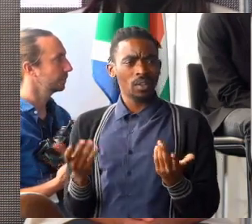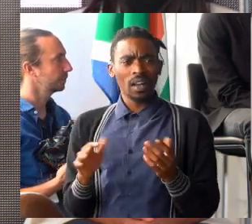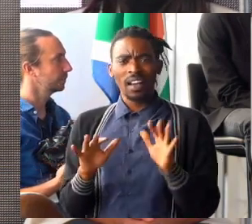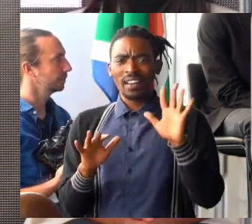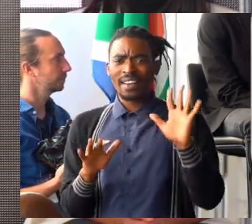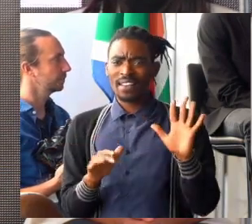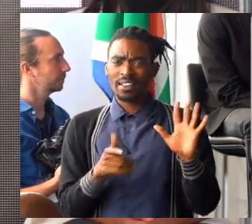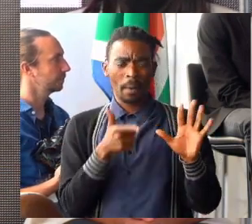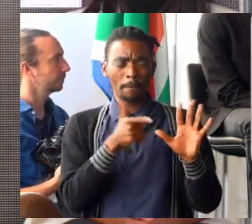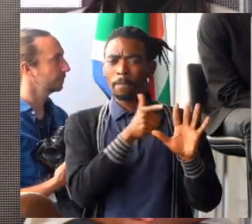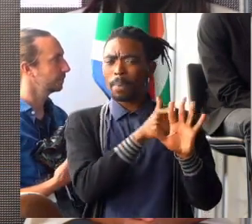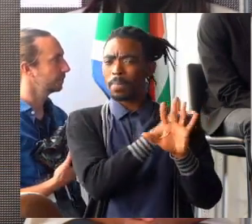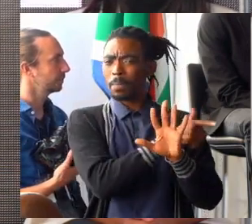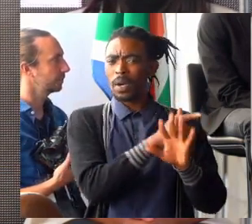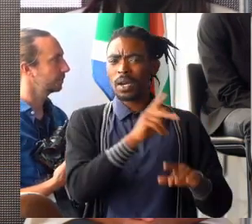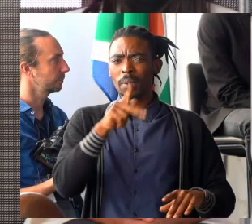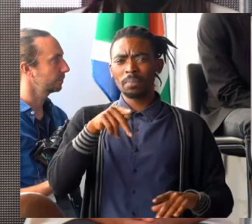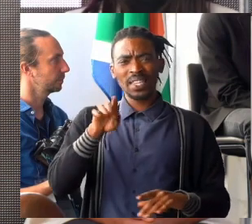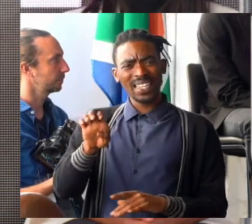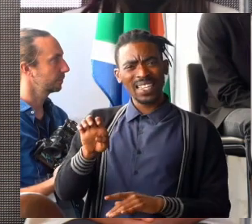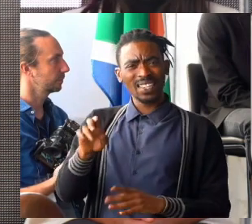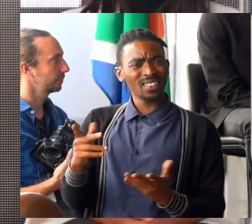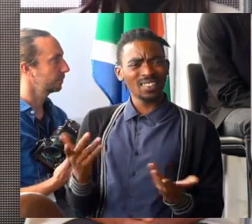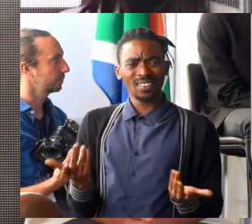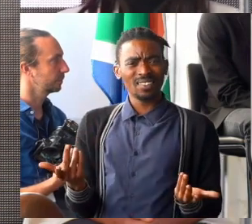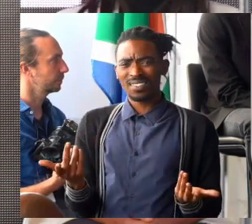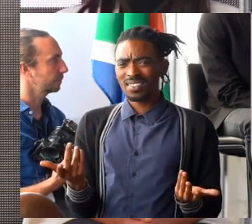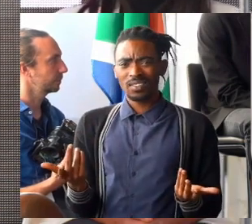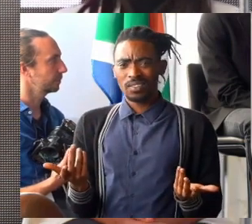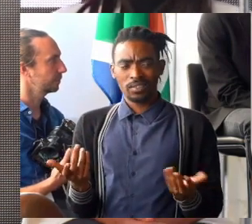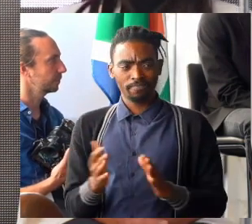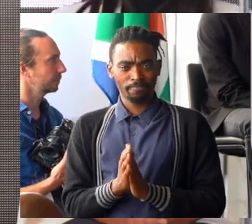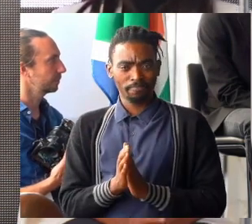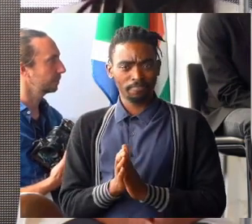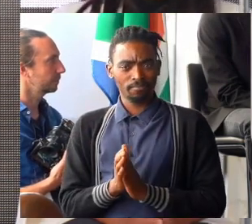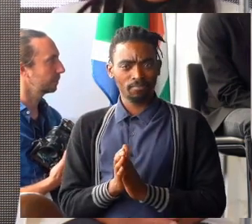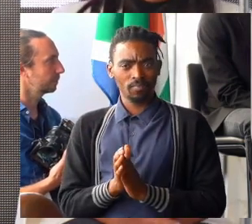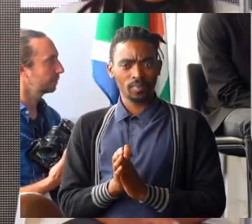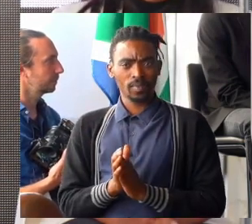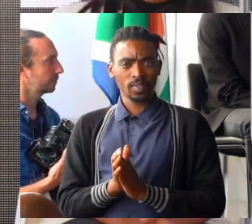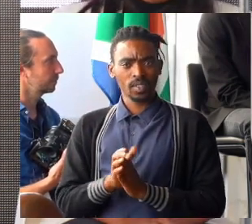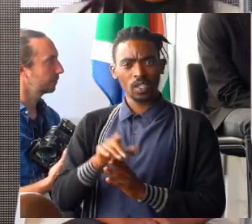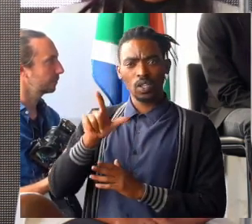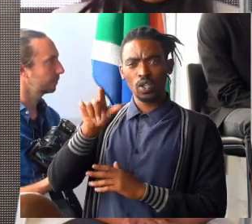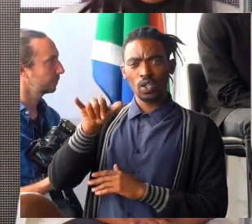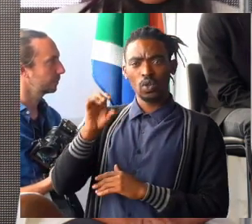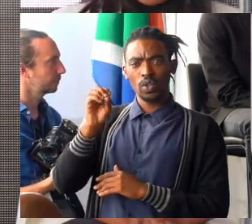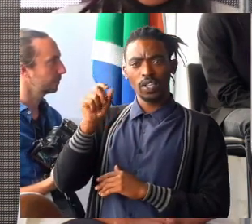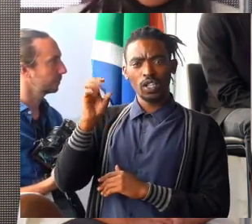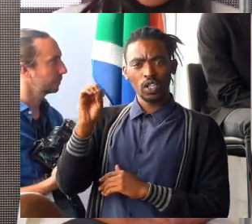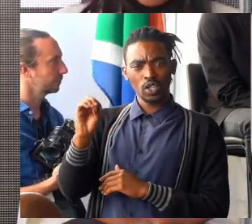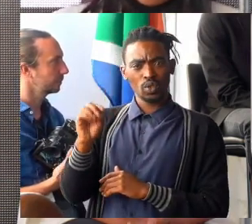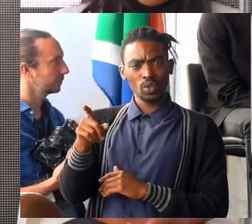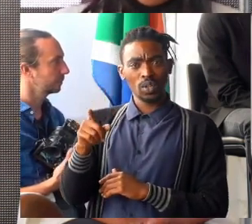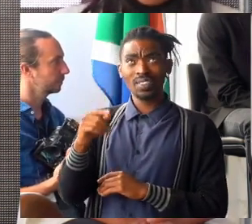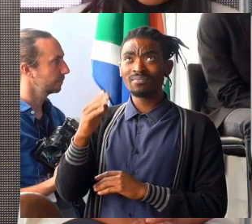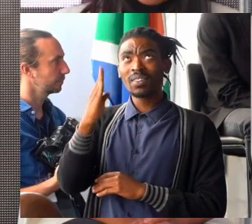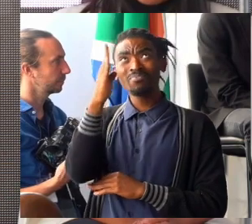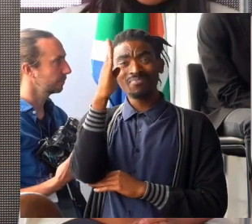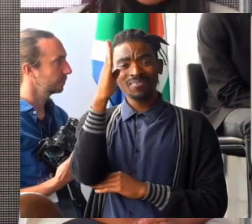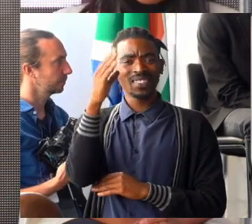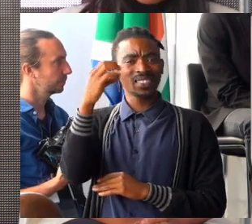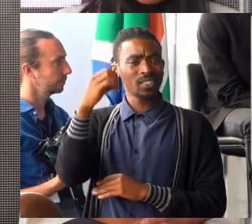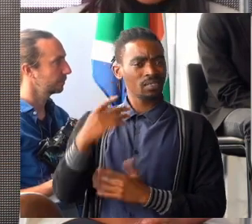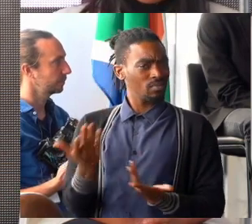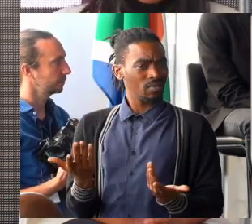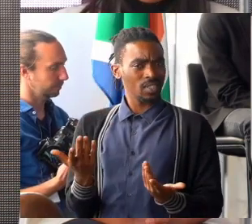down in Port Elizabeth, in Gqeberha, where I used to live. We have had Loyiso Nkohla being gunned down in broad daylight. That's